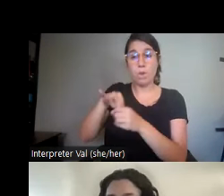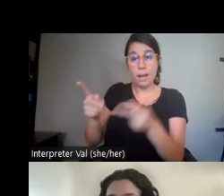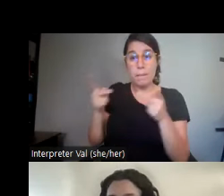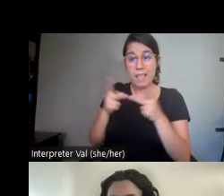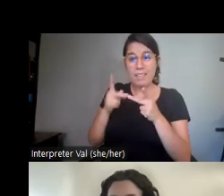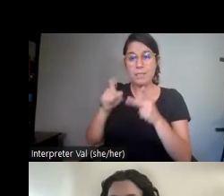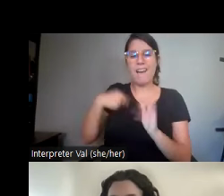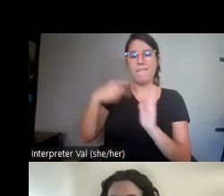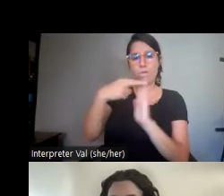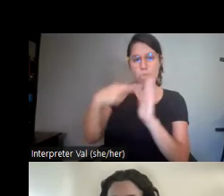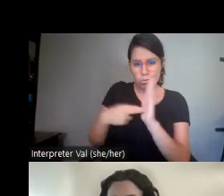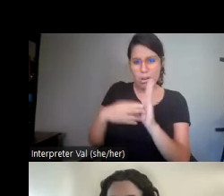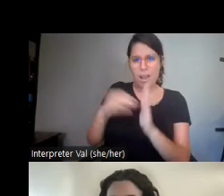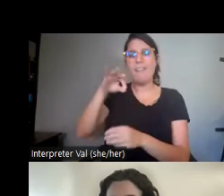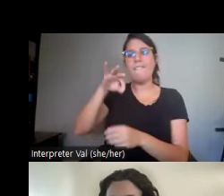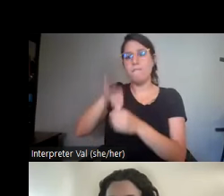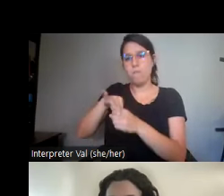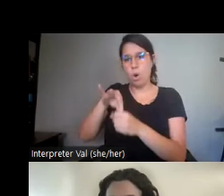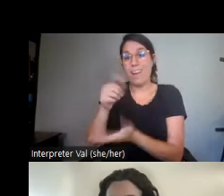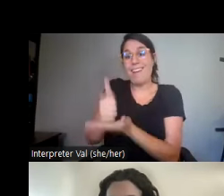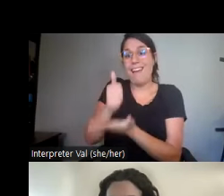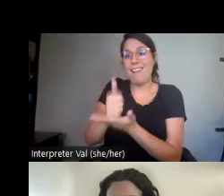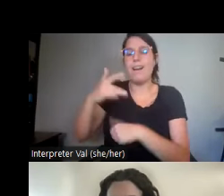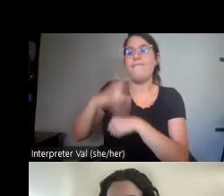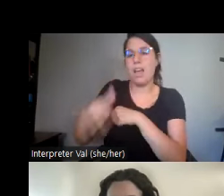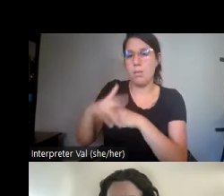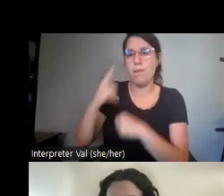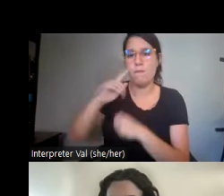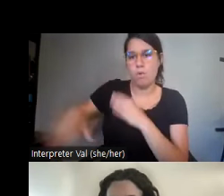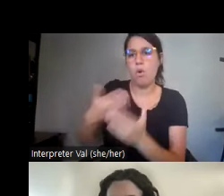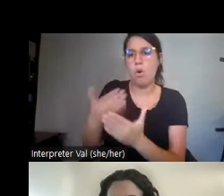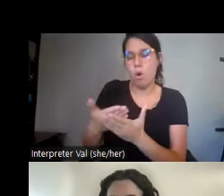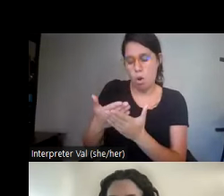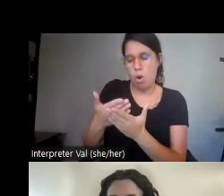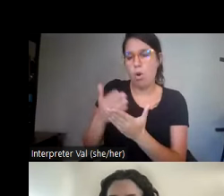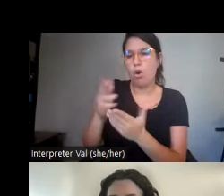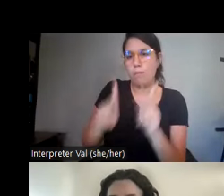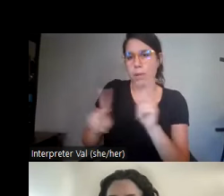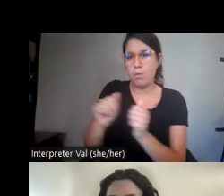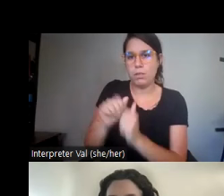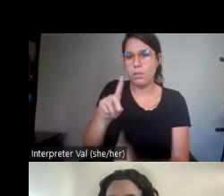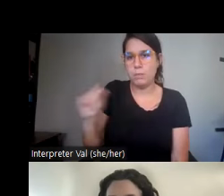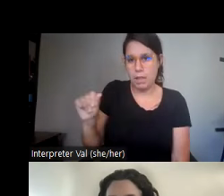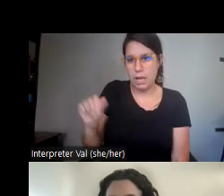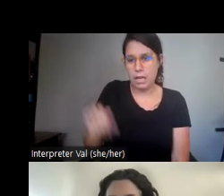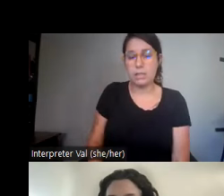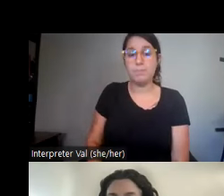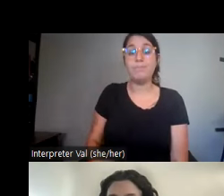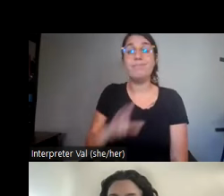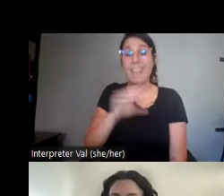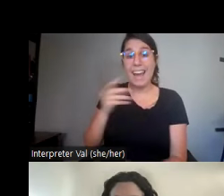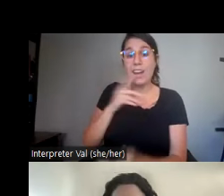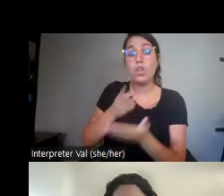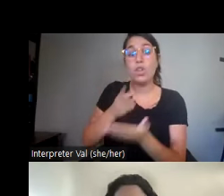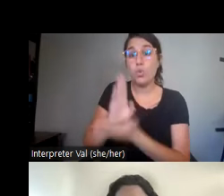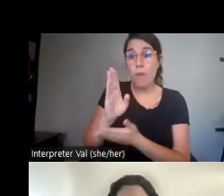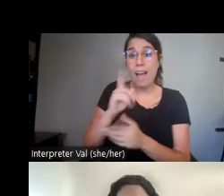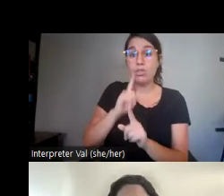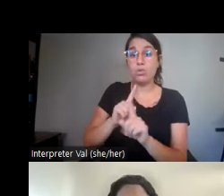and voting aids available to all individuals with disabilities. It also allows the right to move up in